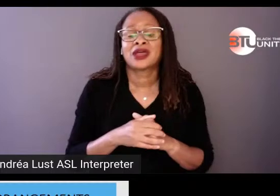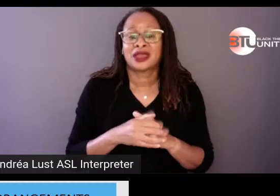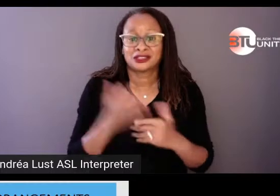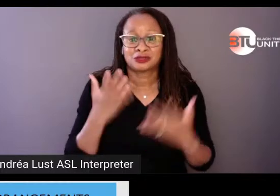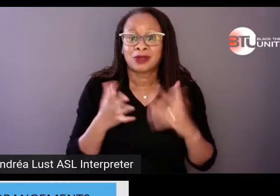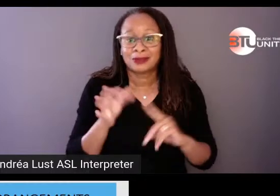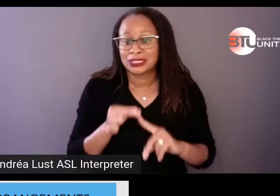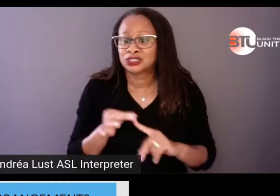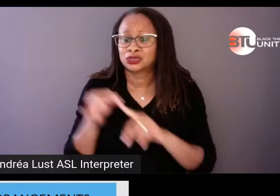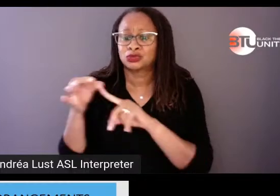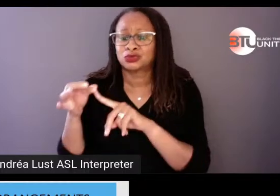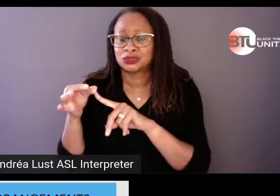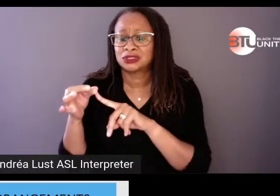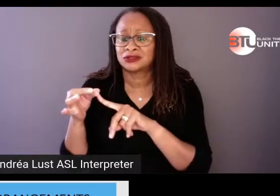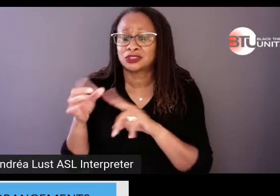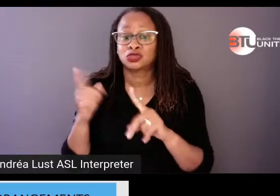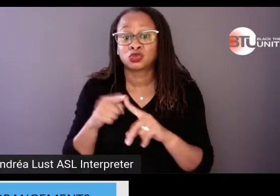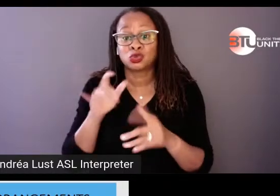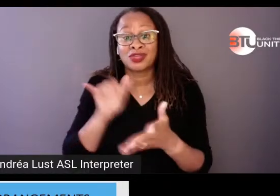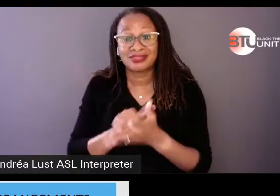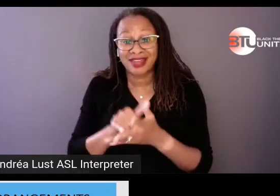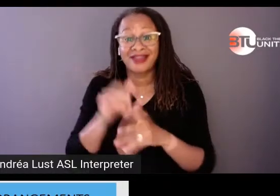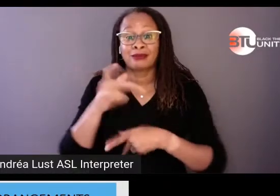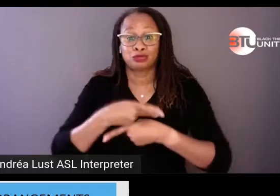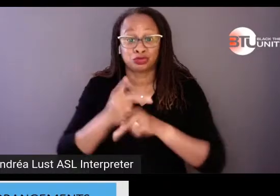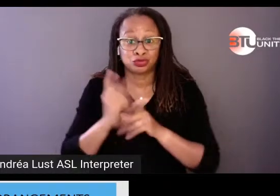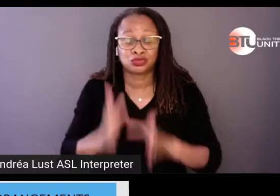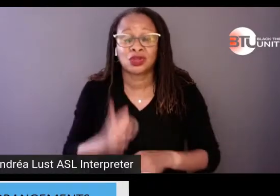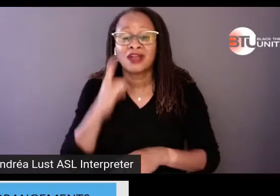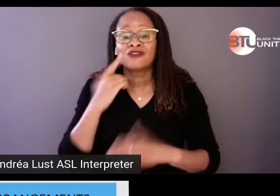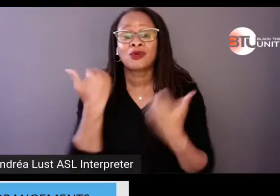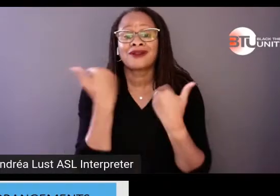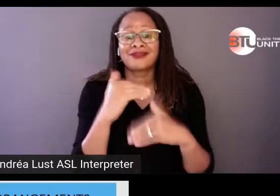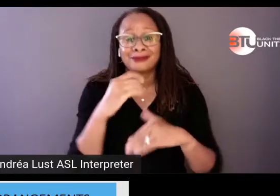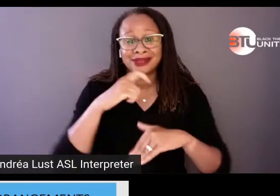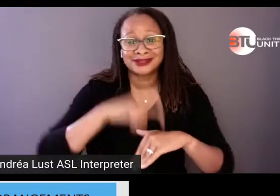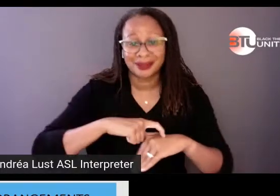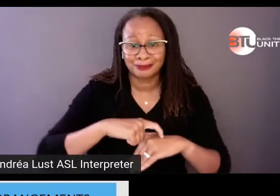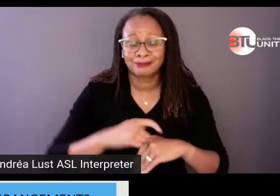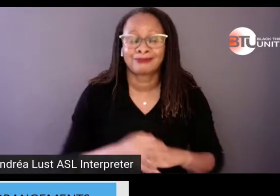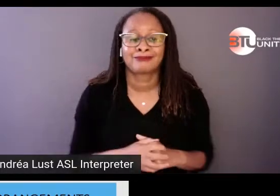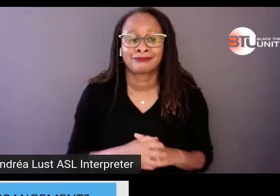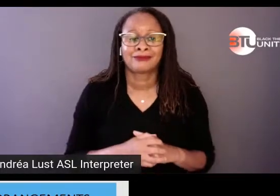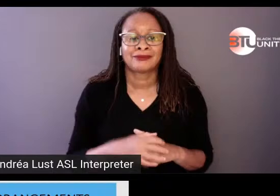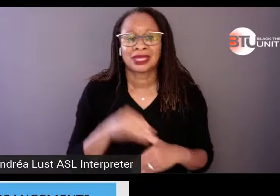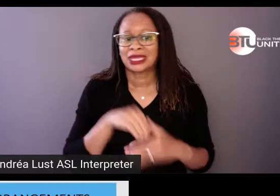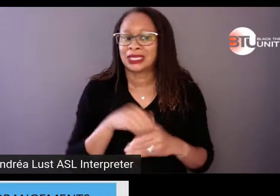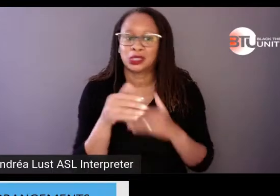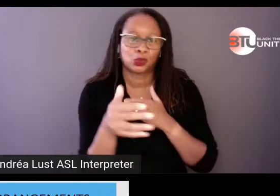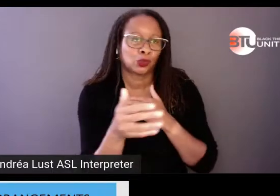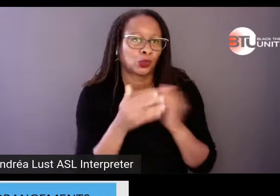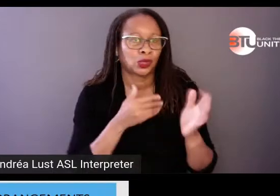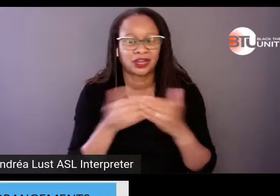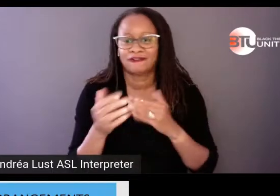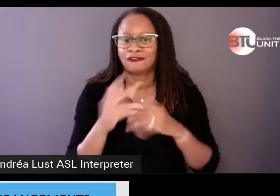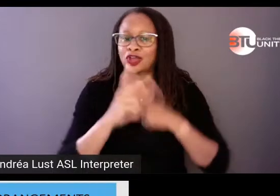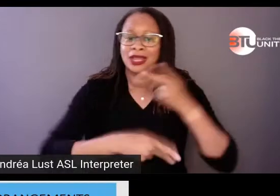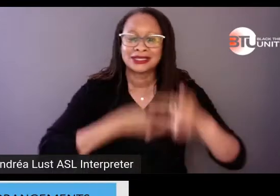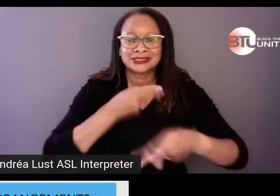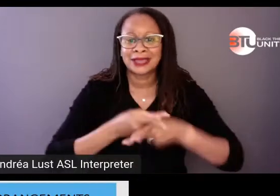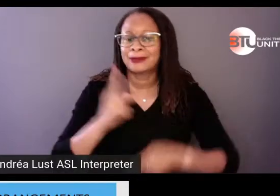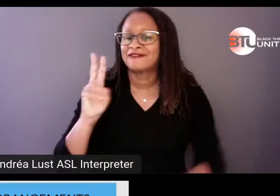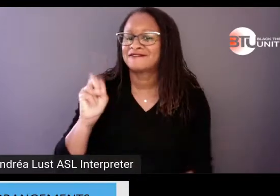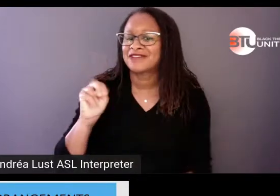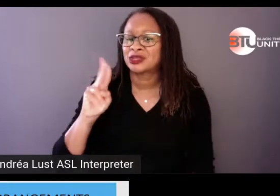exclusive to that producer for a period of time in whatever type of venue